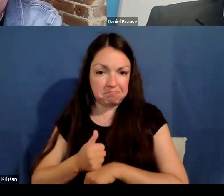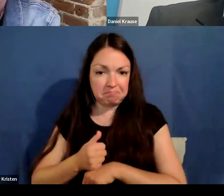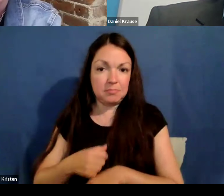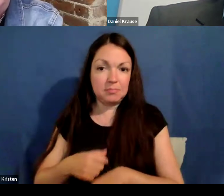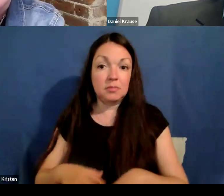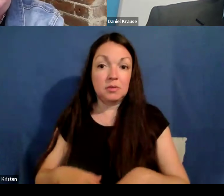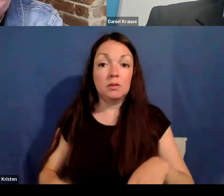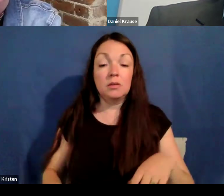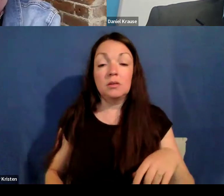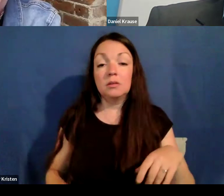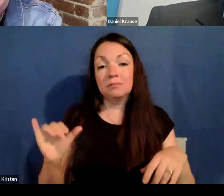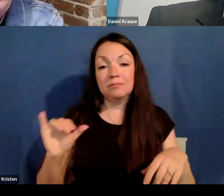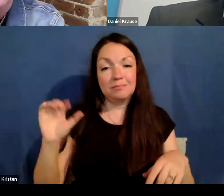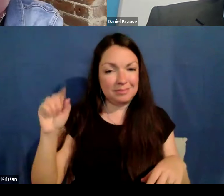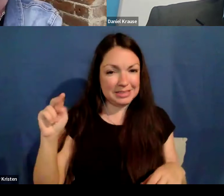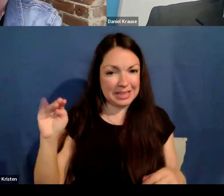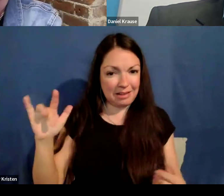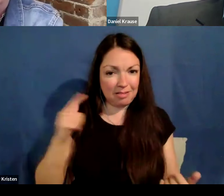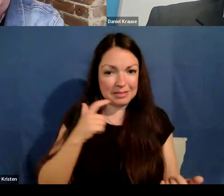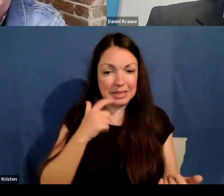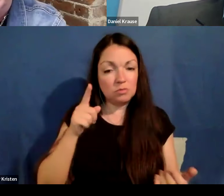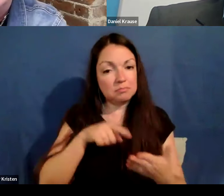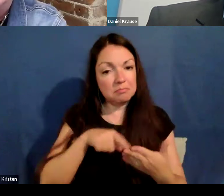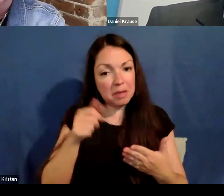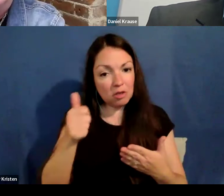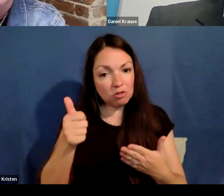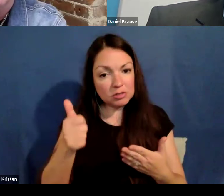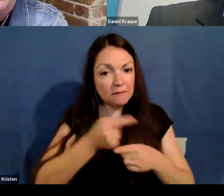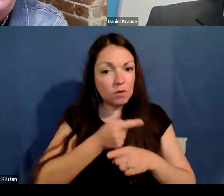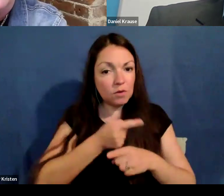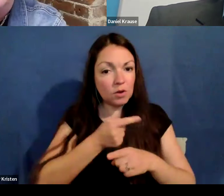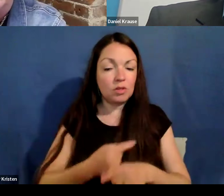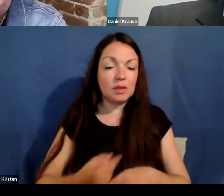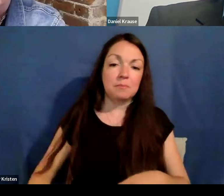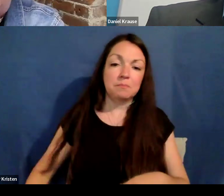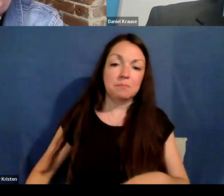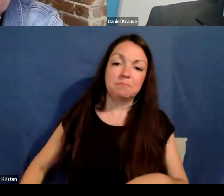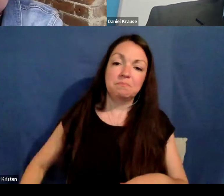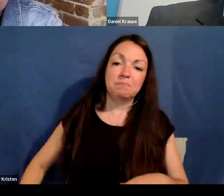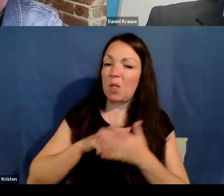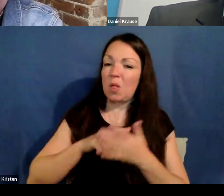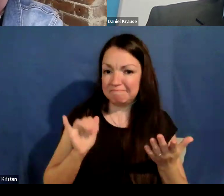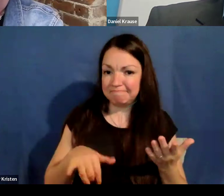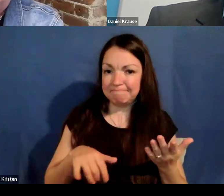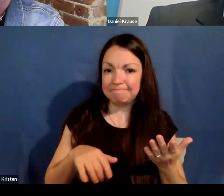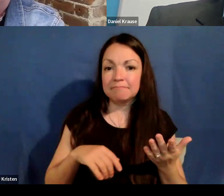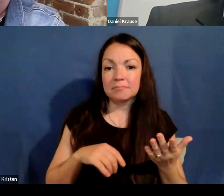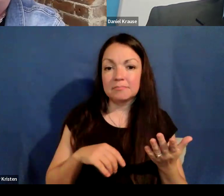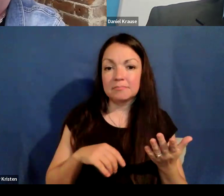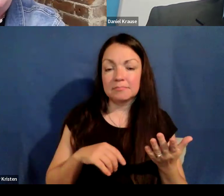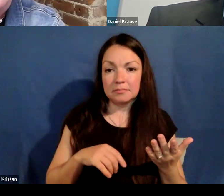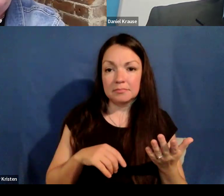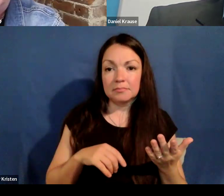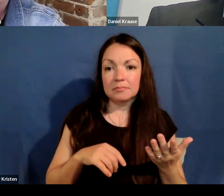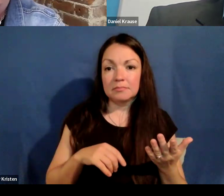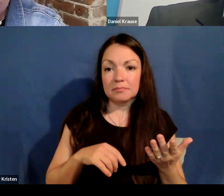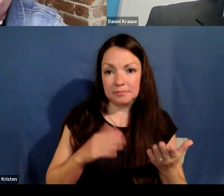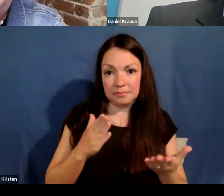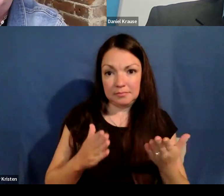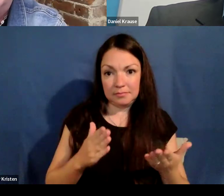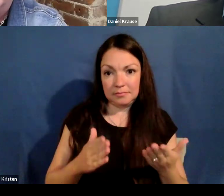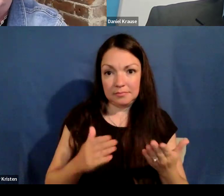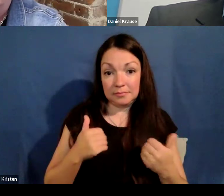Because all that Daniel was saying earlier about, paying yourself on a regular basis and all of that. And I don't know that they have had any